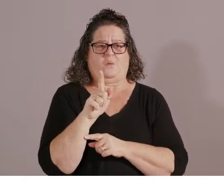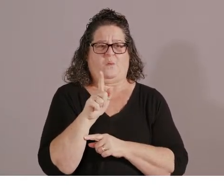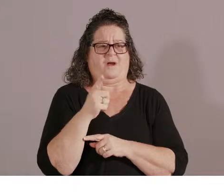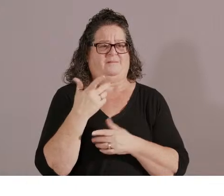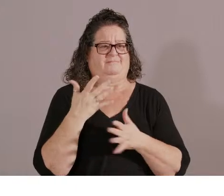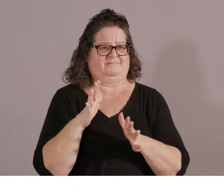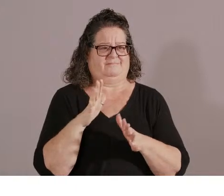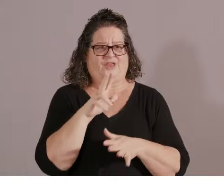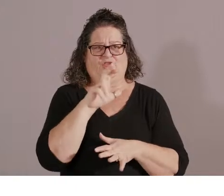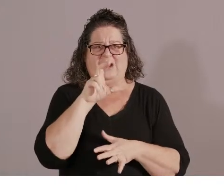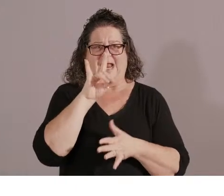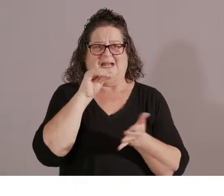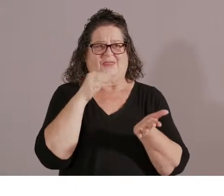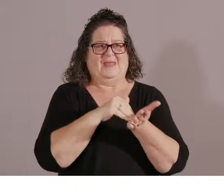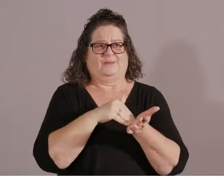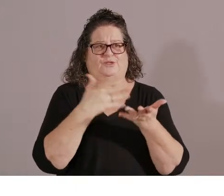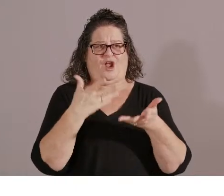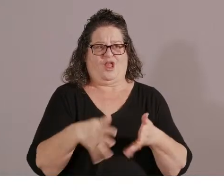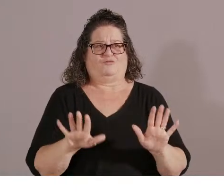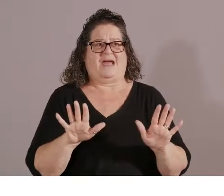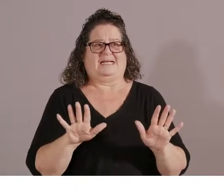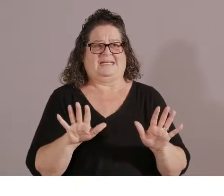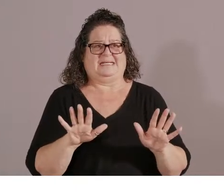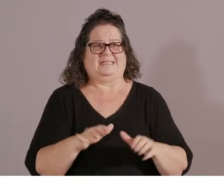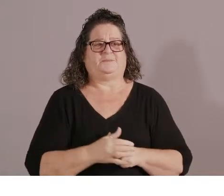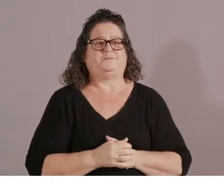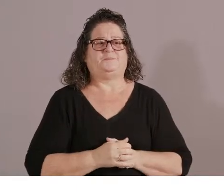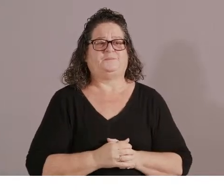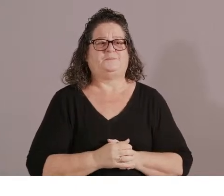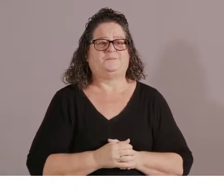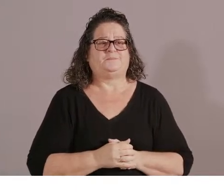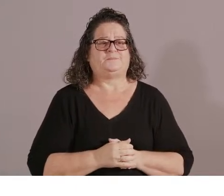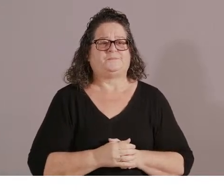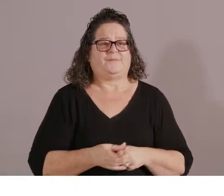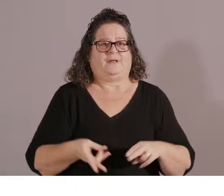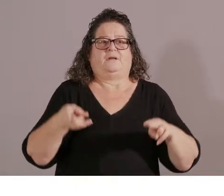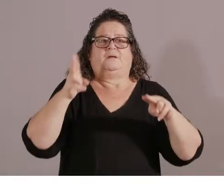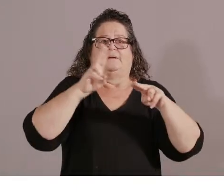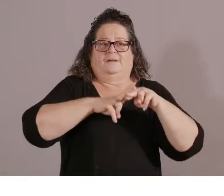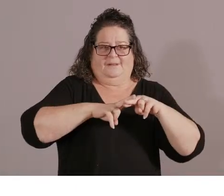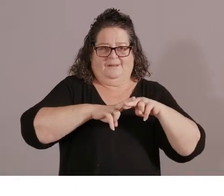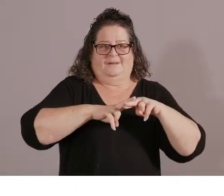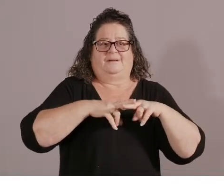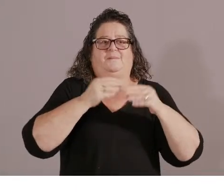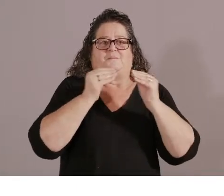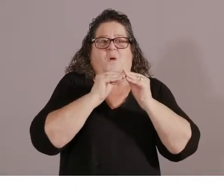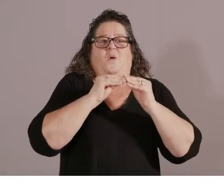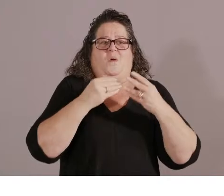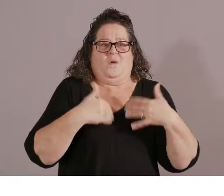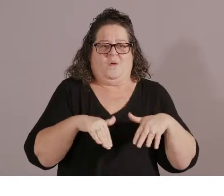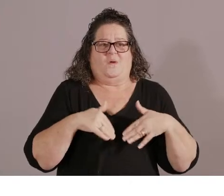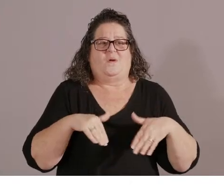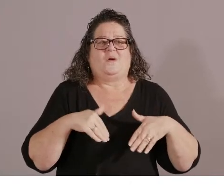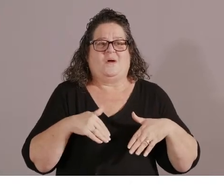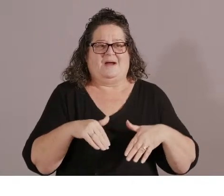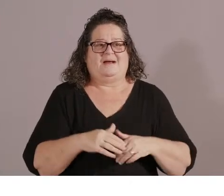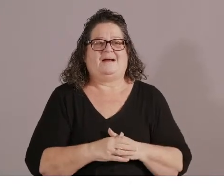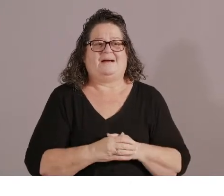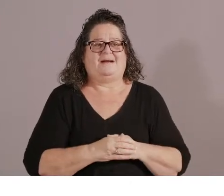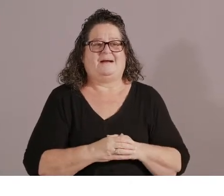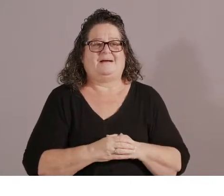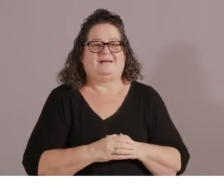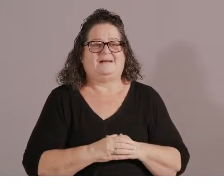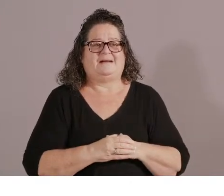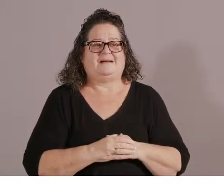And so that has been a significant increase based on the trajectory that we were seeing at the beginning.